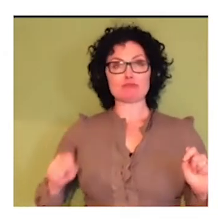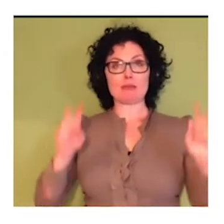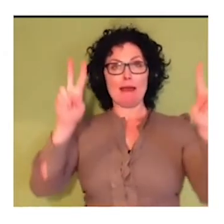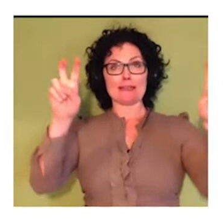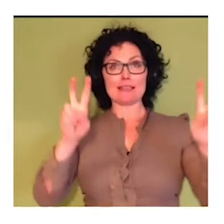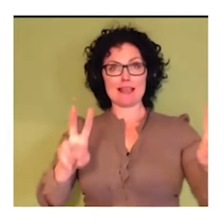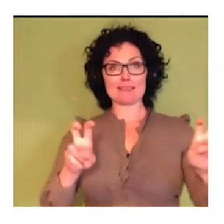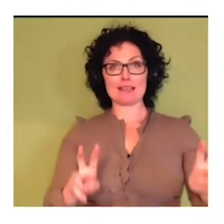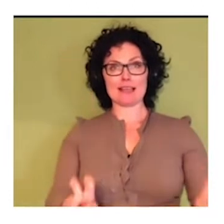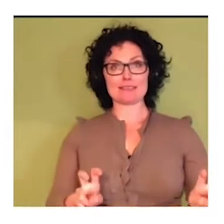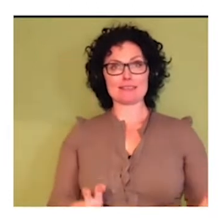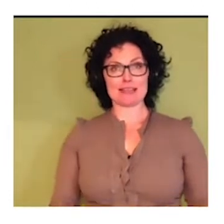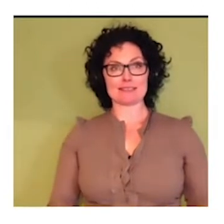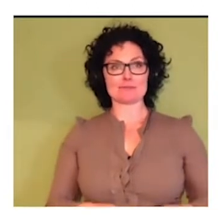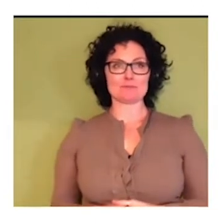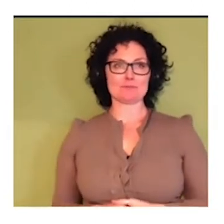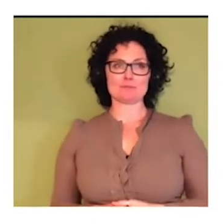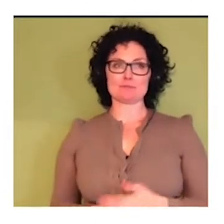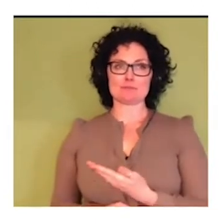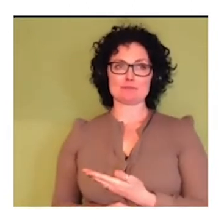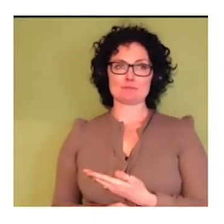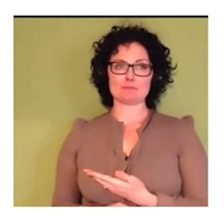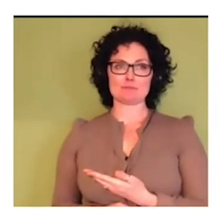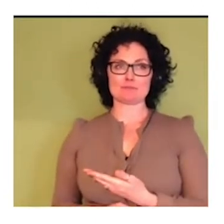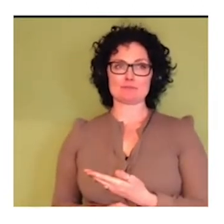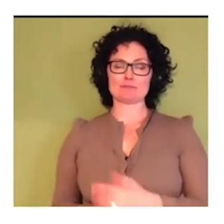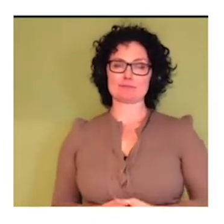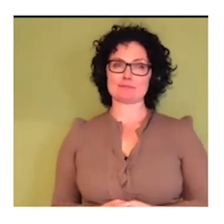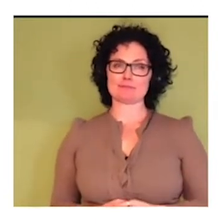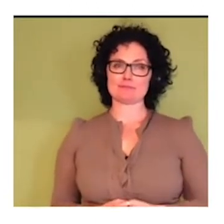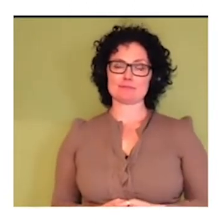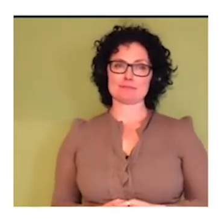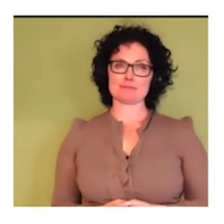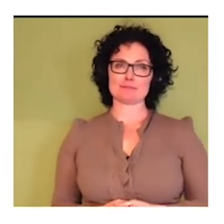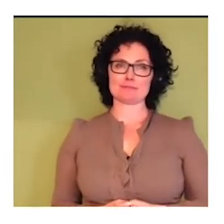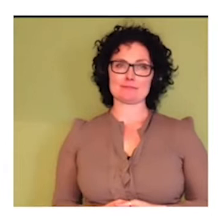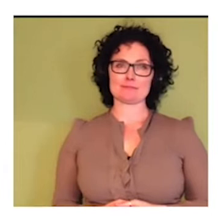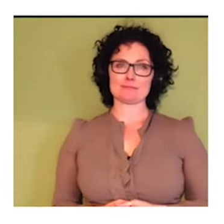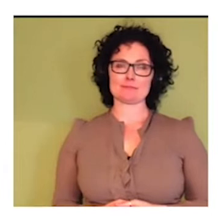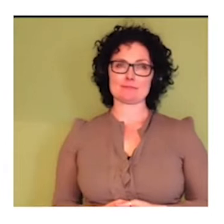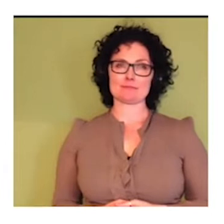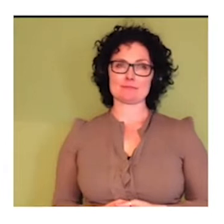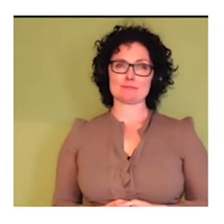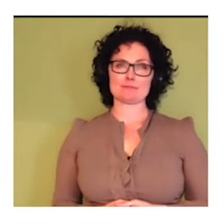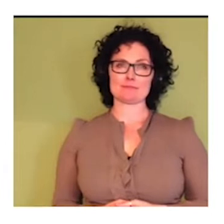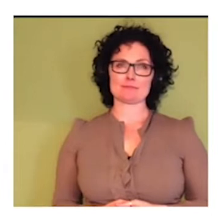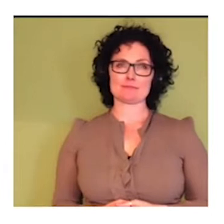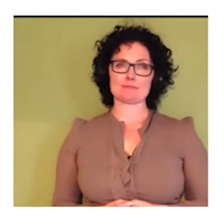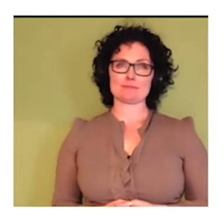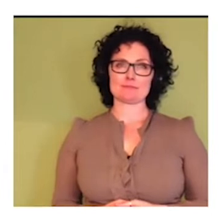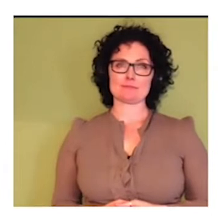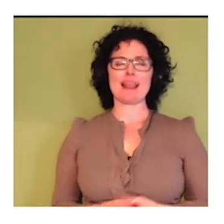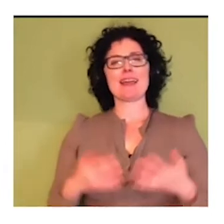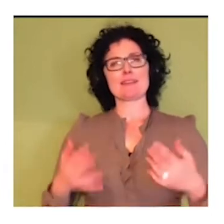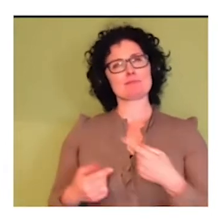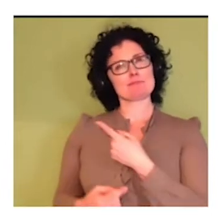of the collision heading level 3. The 15th of April, 1912 heading level 2. Now it's telling me the